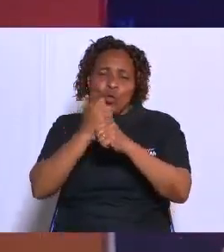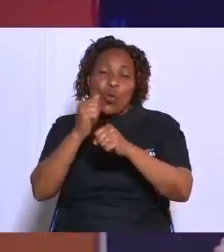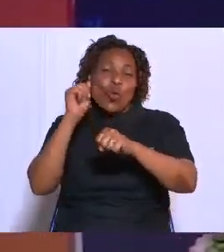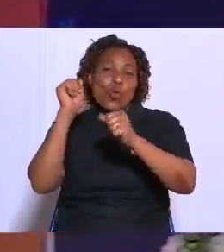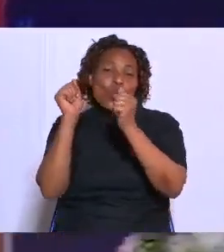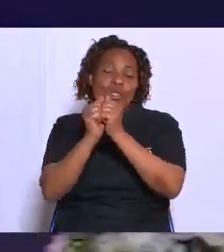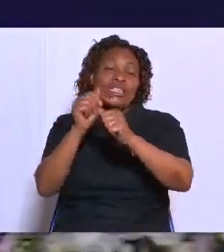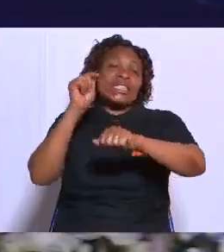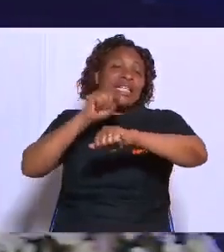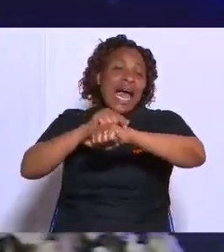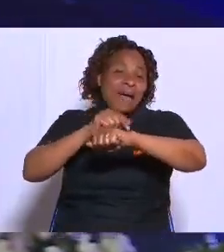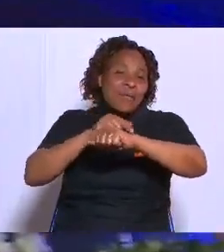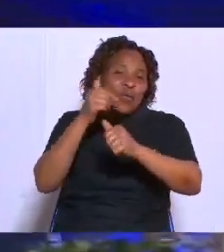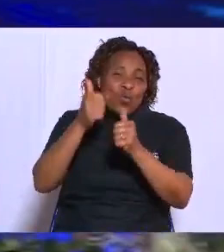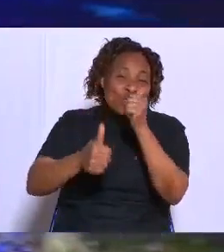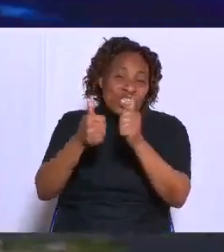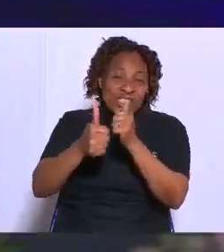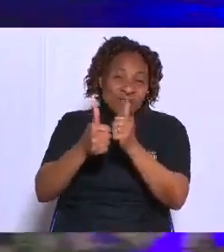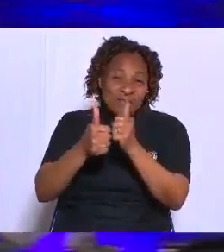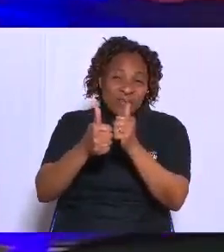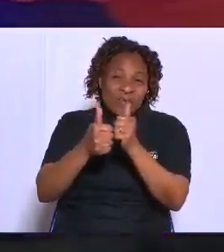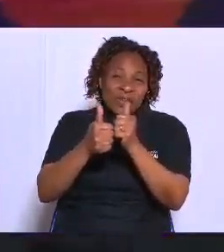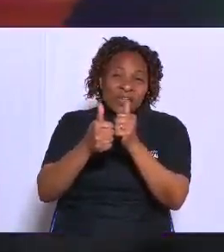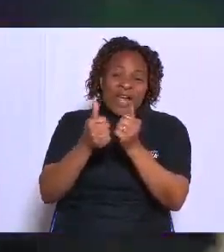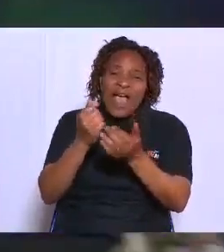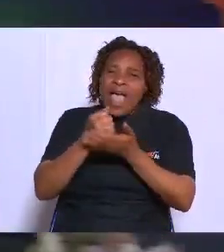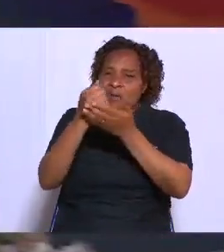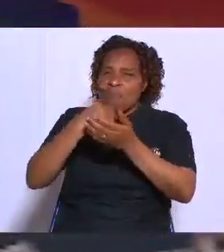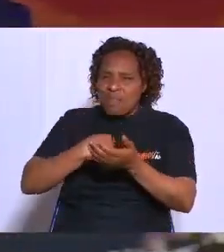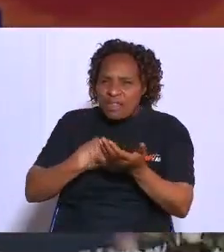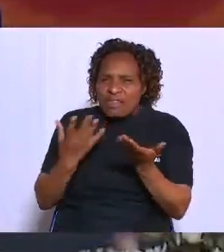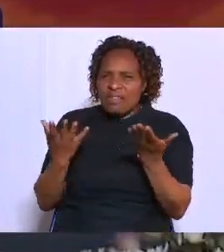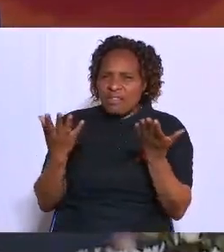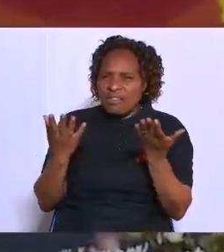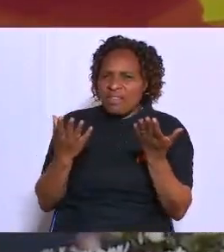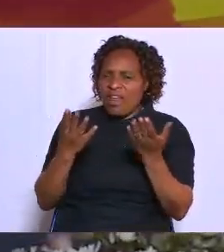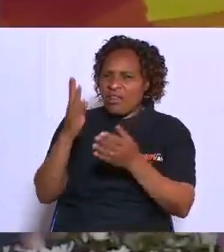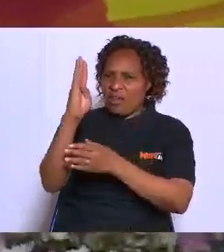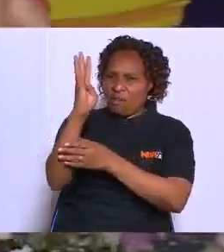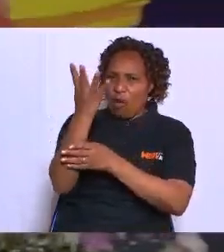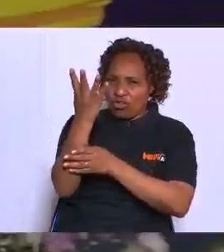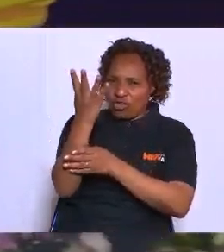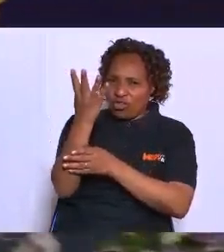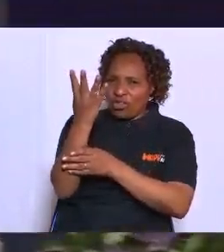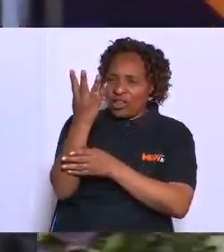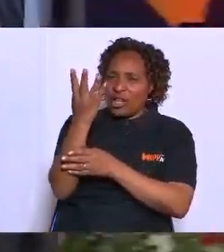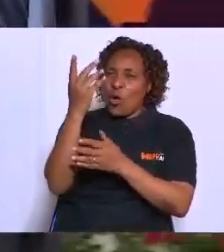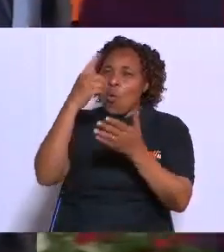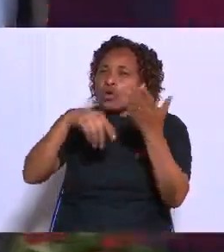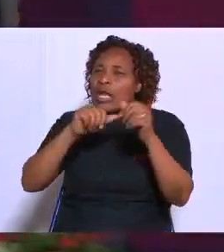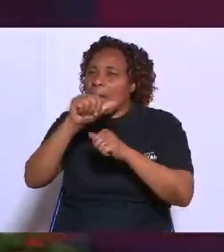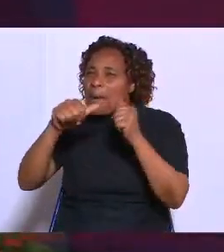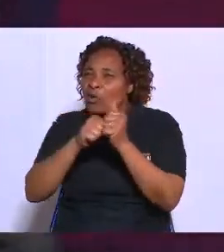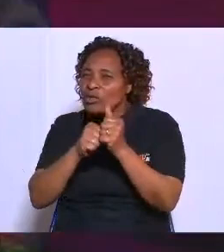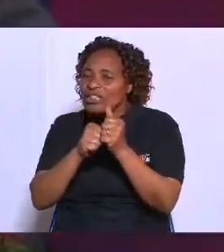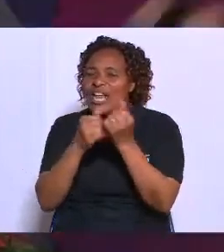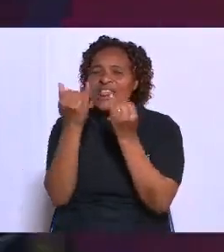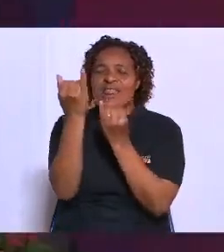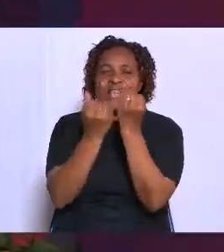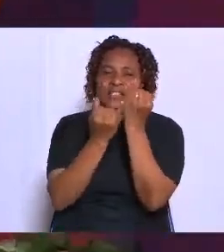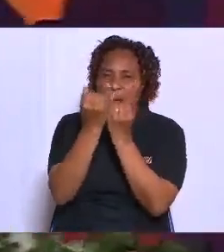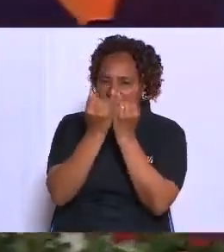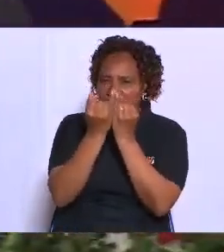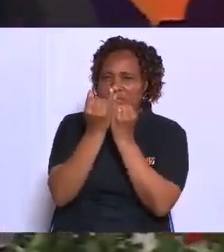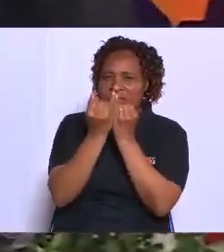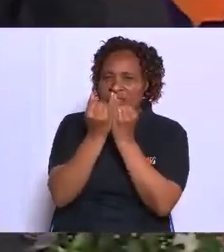what's the only one of the Ten Commandments has to do with time help me tonight which one the fourth and what's that about the